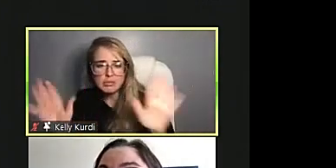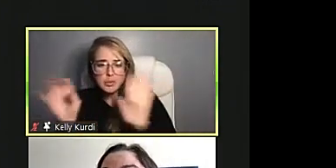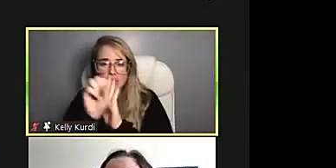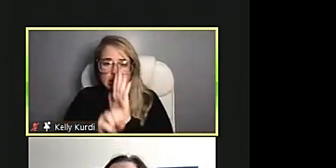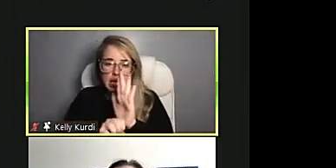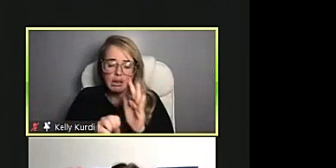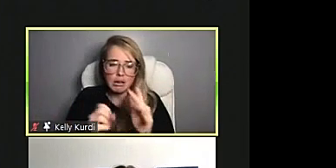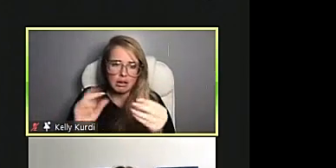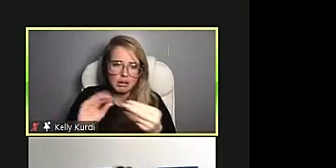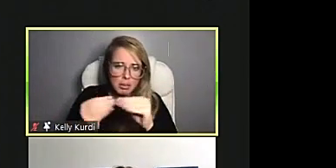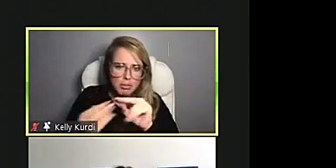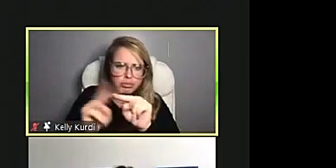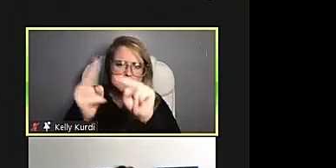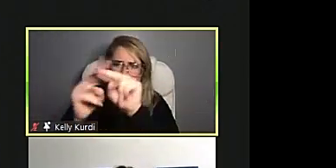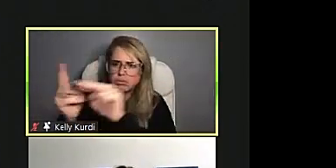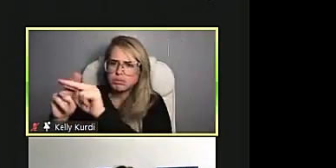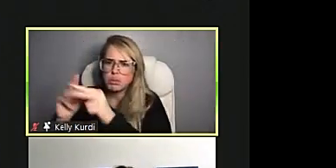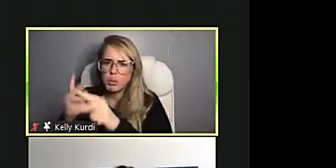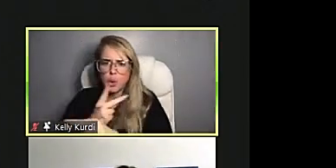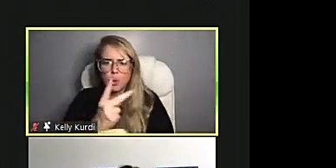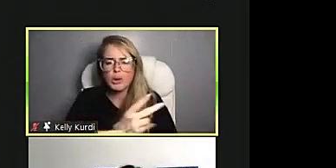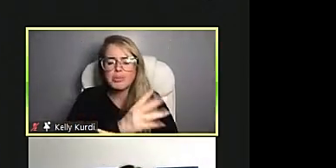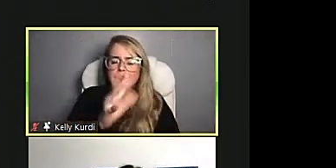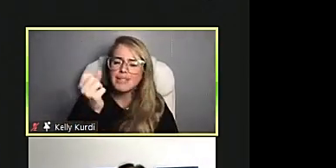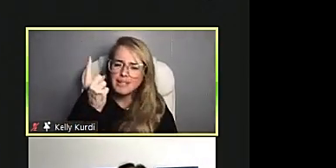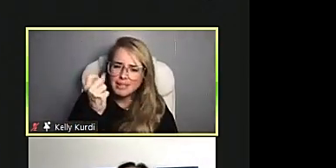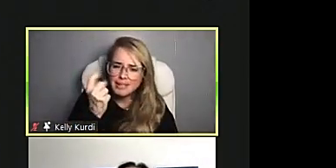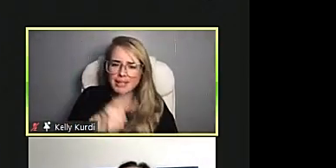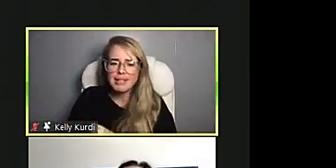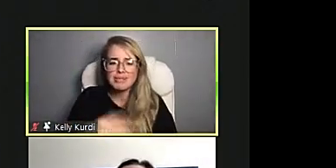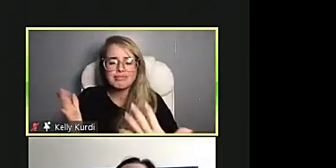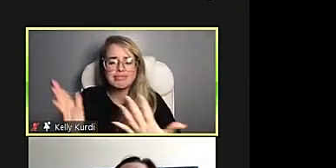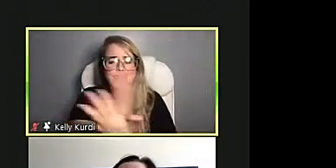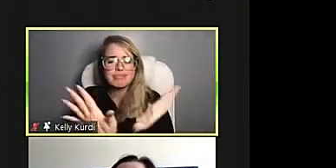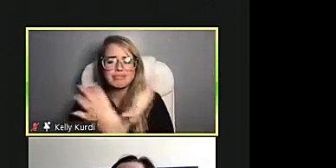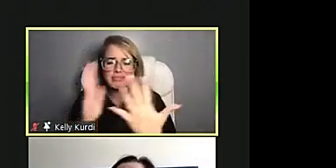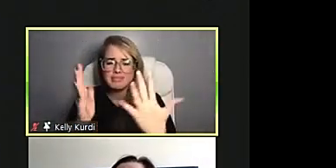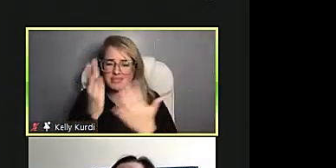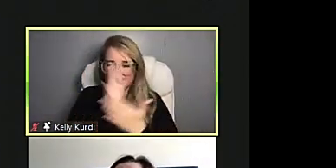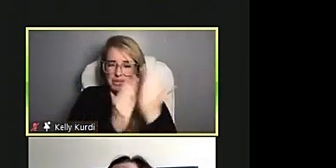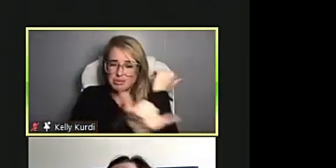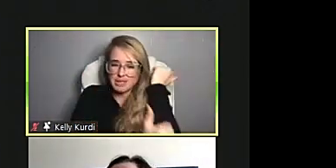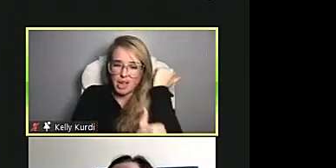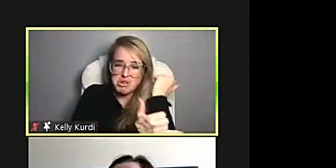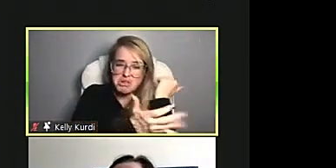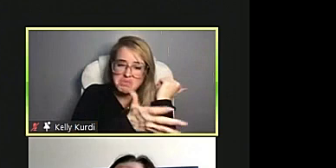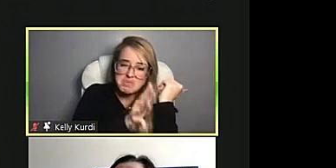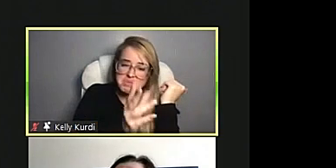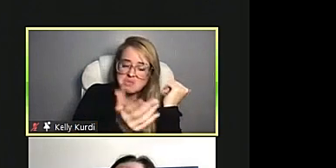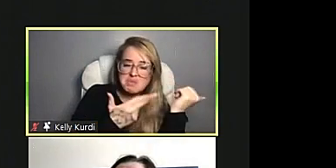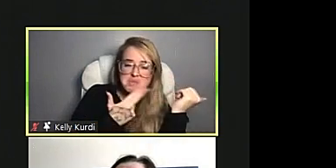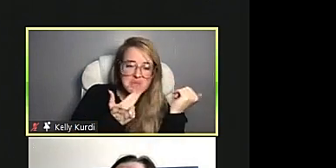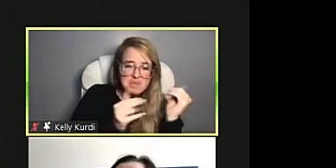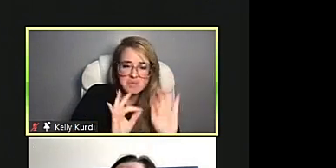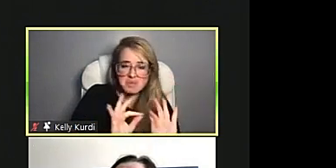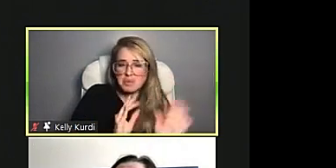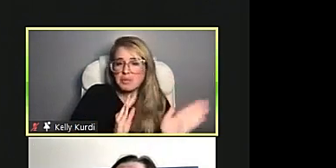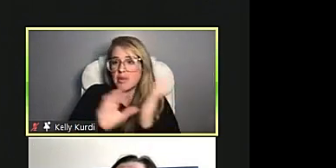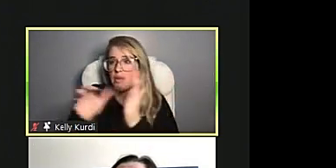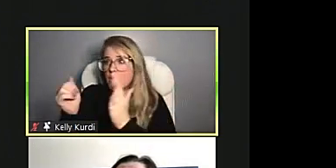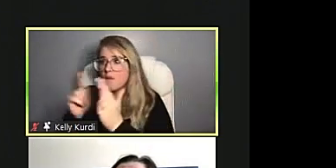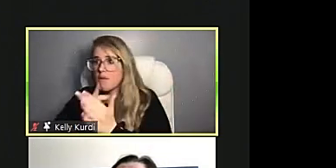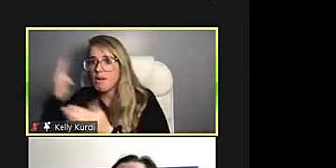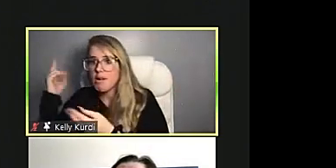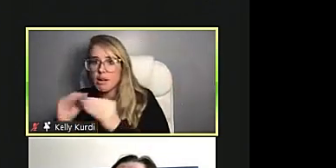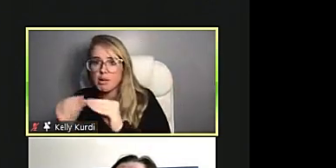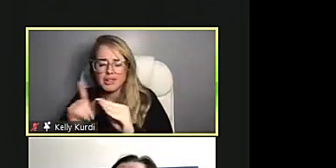there are differing rates of disease in different communities, in different counties. And we have really been working